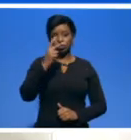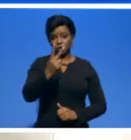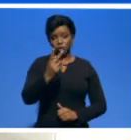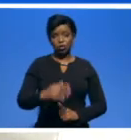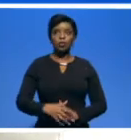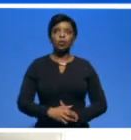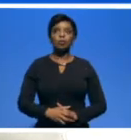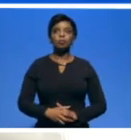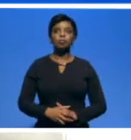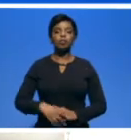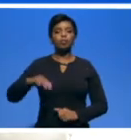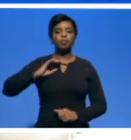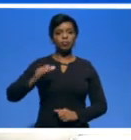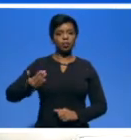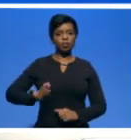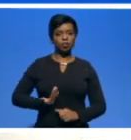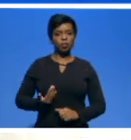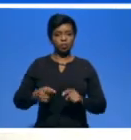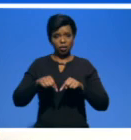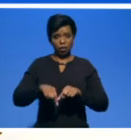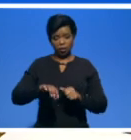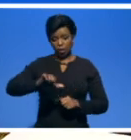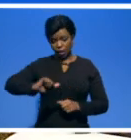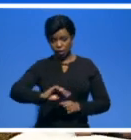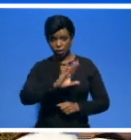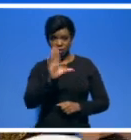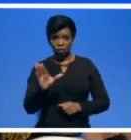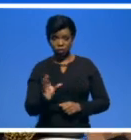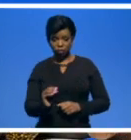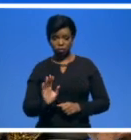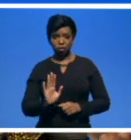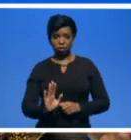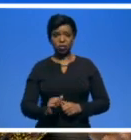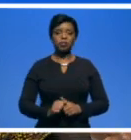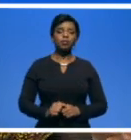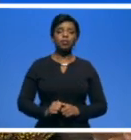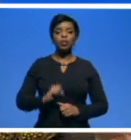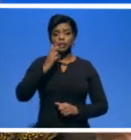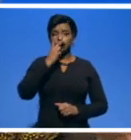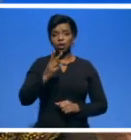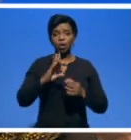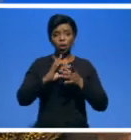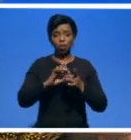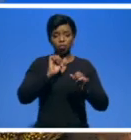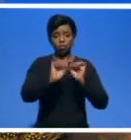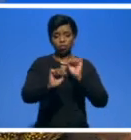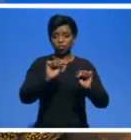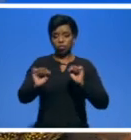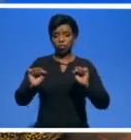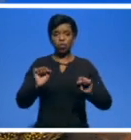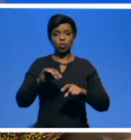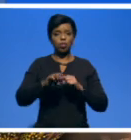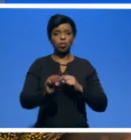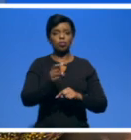ntlafatso ya basadi go tsa moruo ka ro Africa borwa. O sheba nalane ya naha ya rona. O fumana gore basadi na go